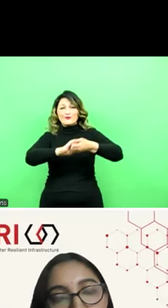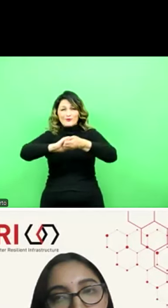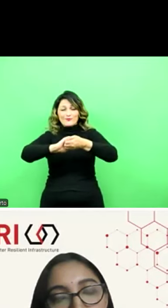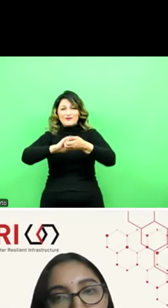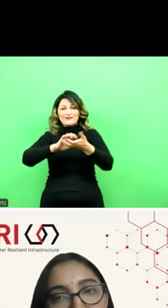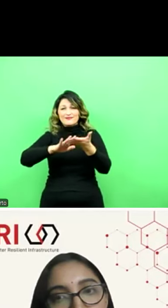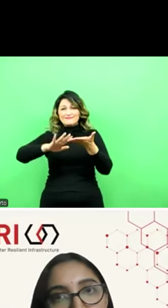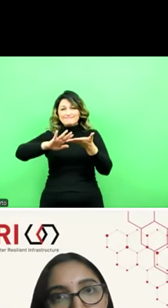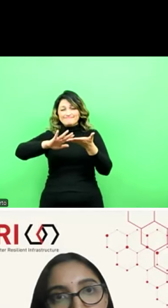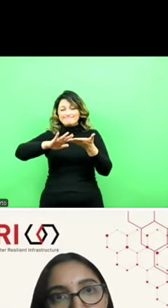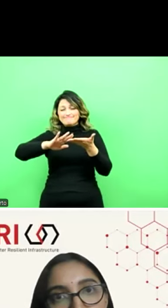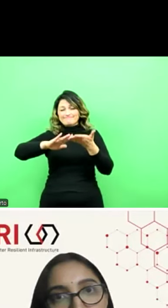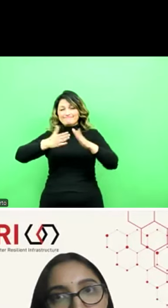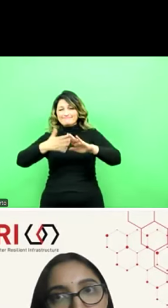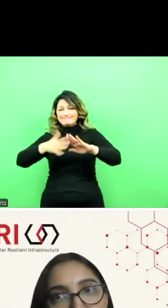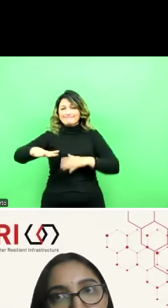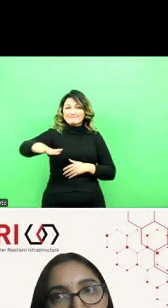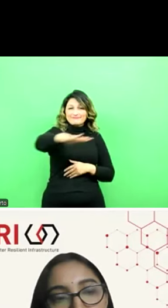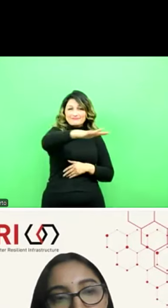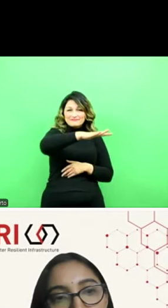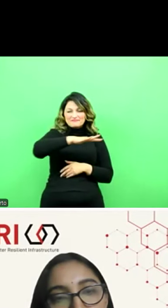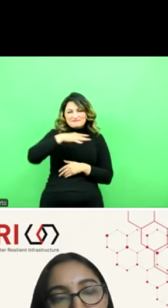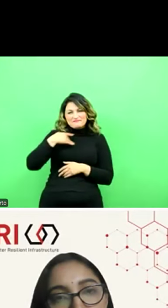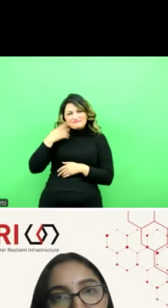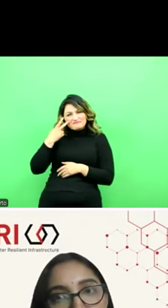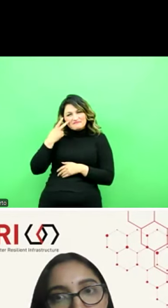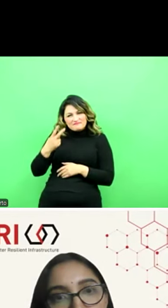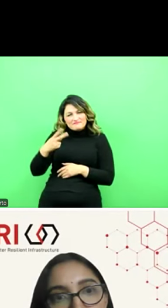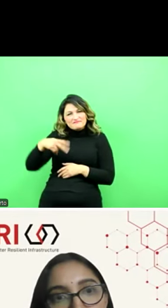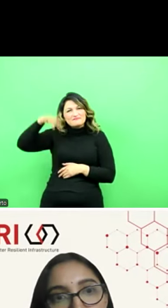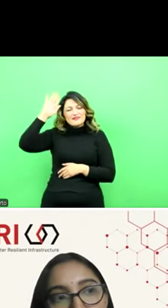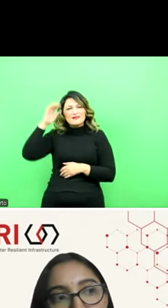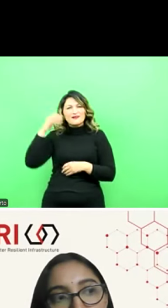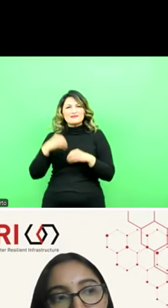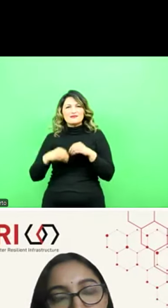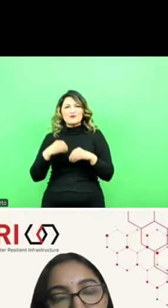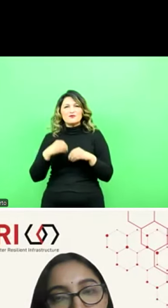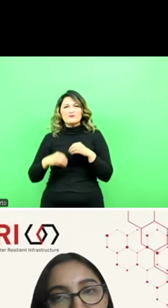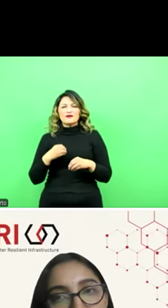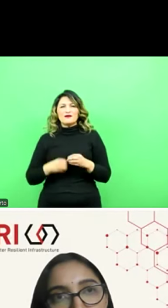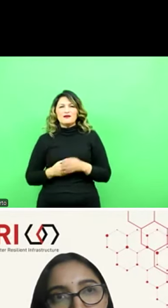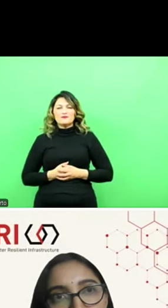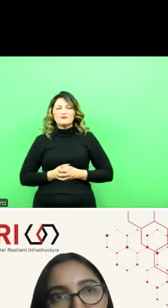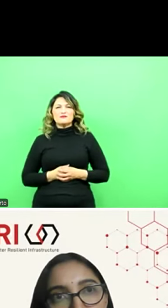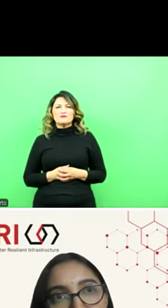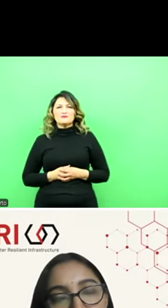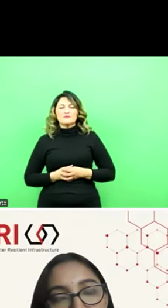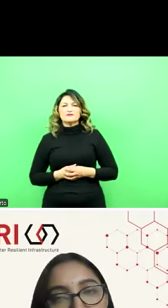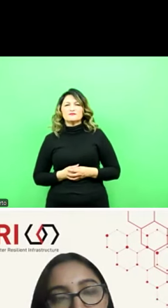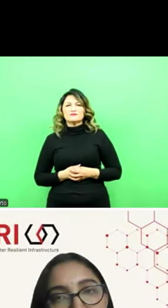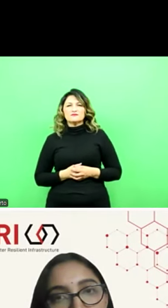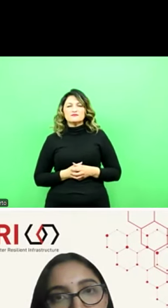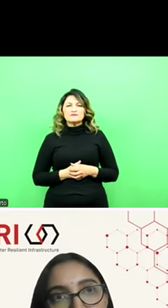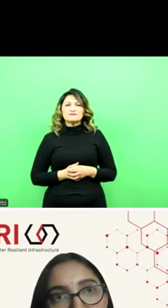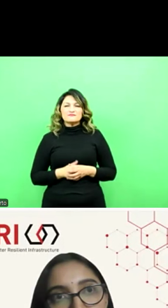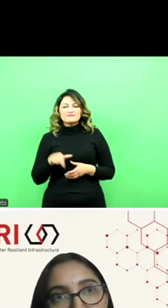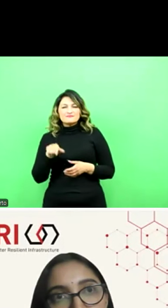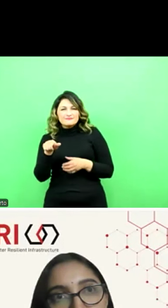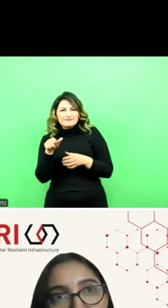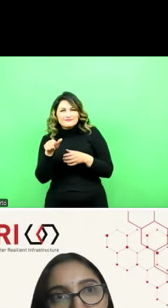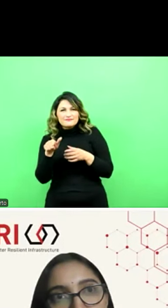evacuation of the hospital, as we saw from the previous speakers, that during evacuation, it's very difficult to evacuate disabled or older people. There